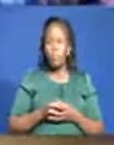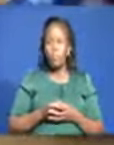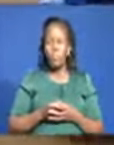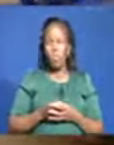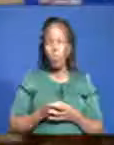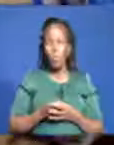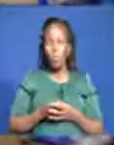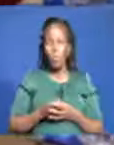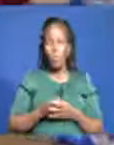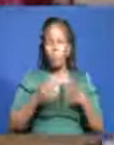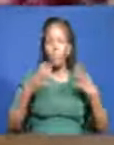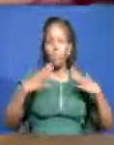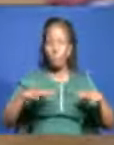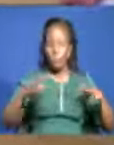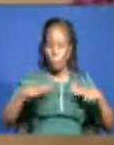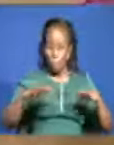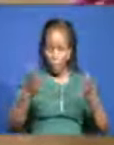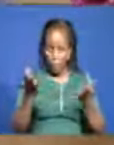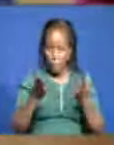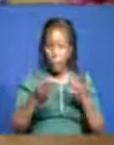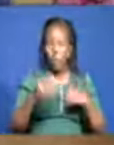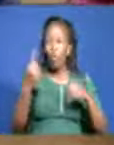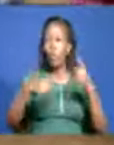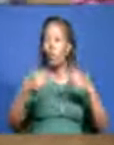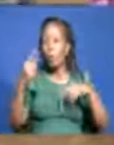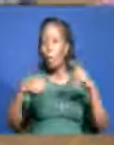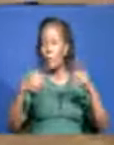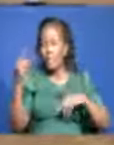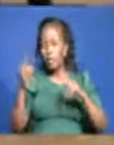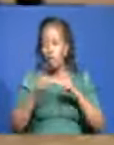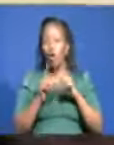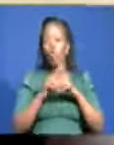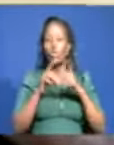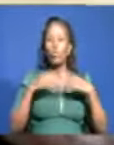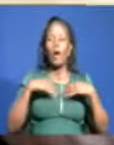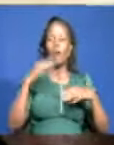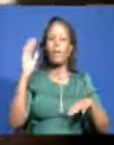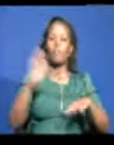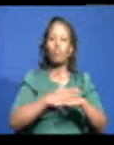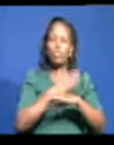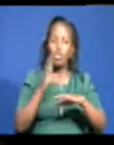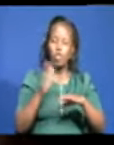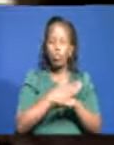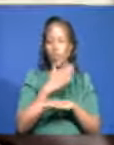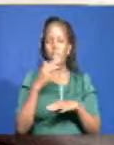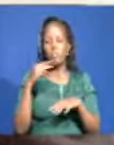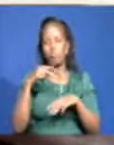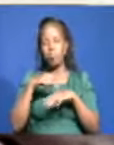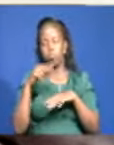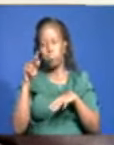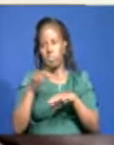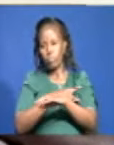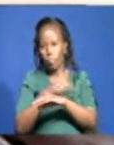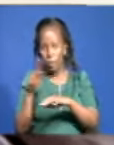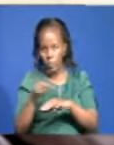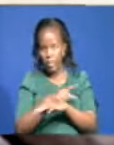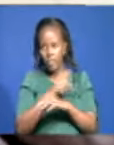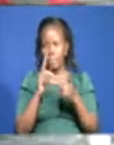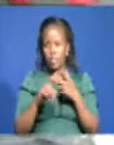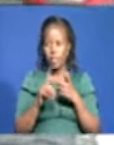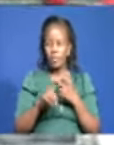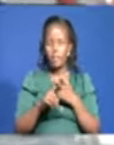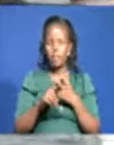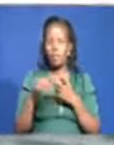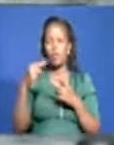The residents compete and display awesome work in Swahili poetry, Quranic recitals, henna painting, board